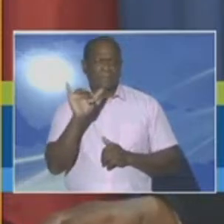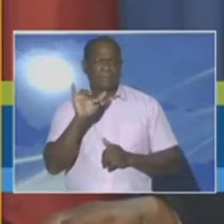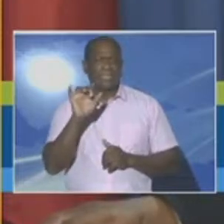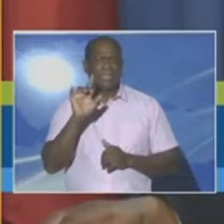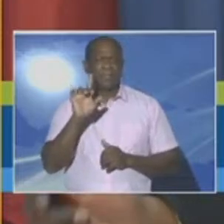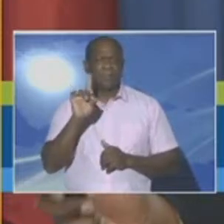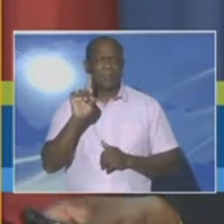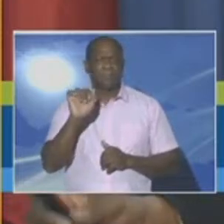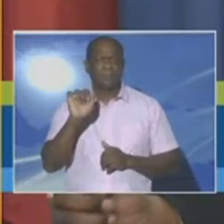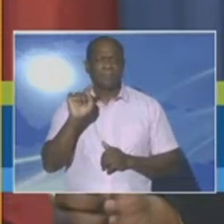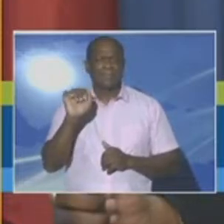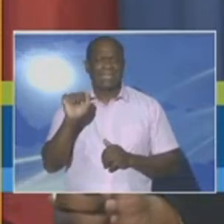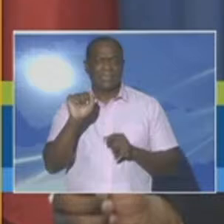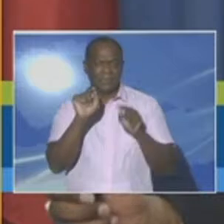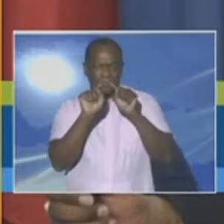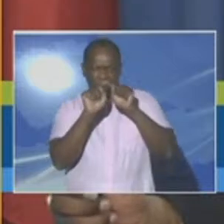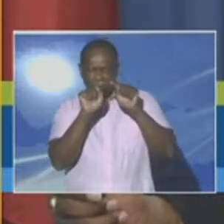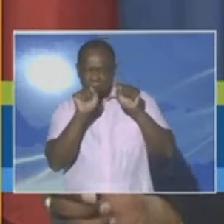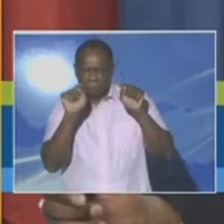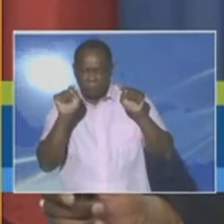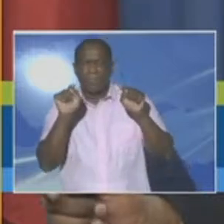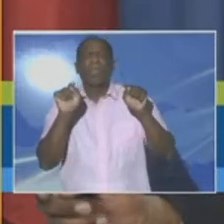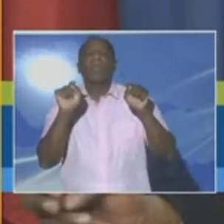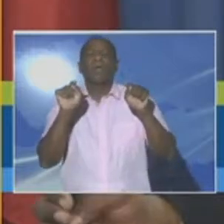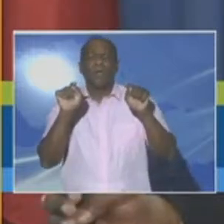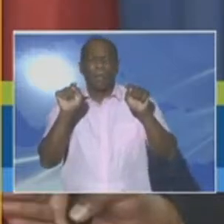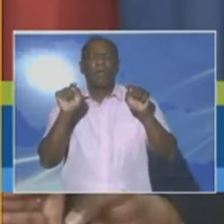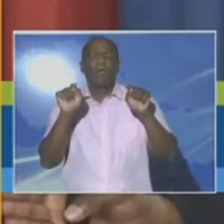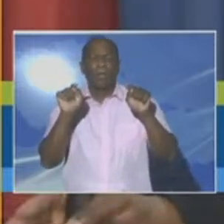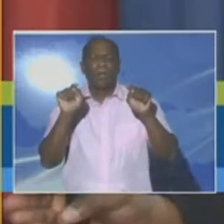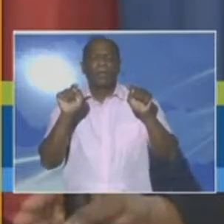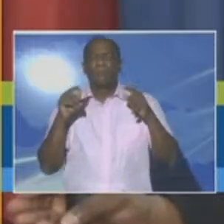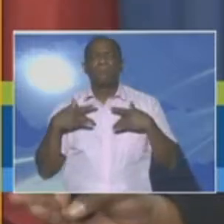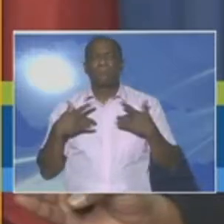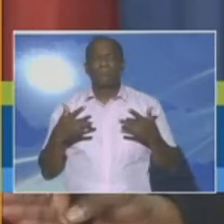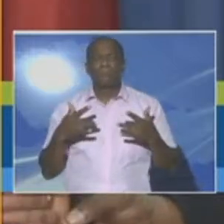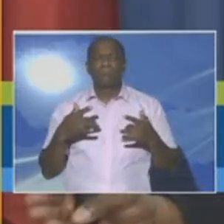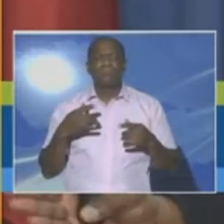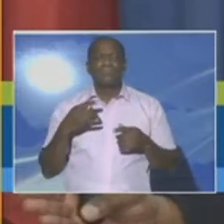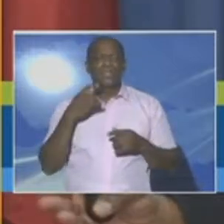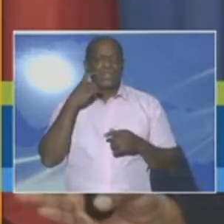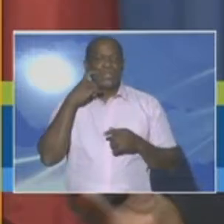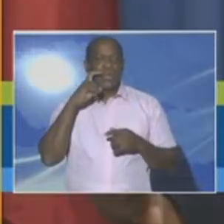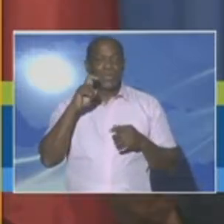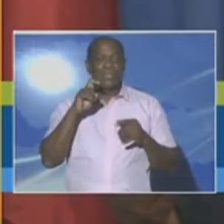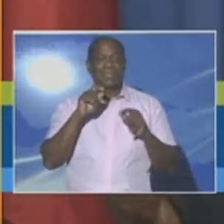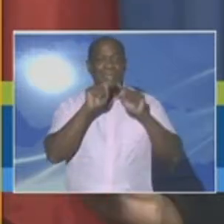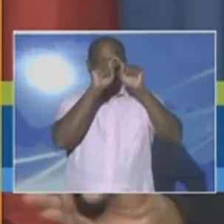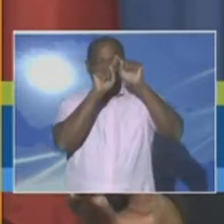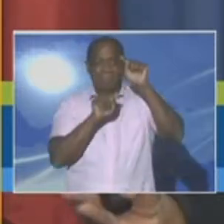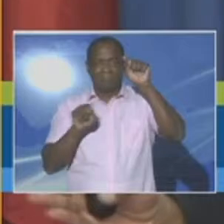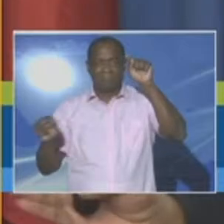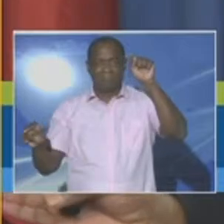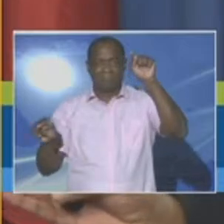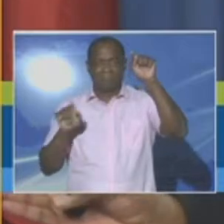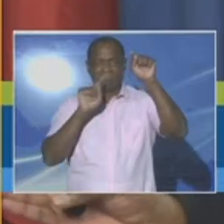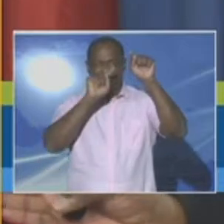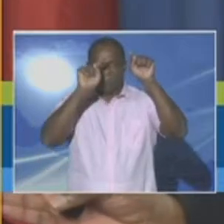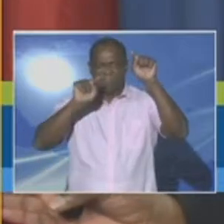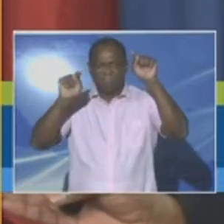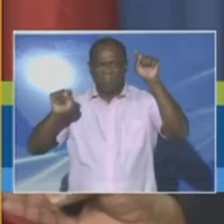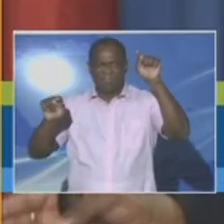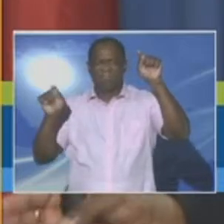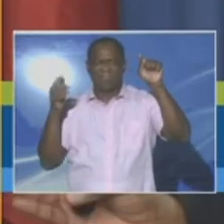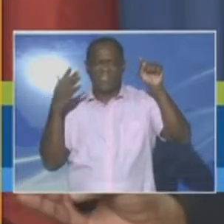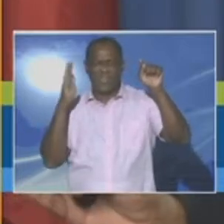is as follows. If we look at our now quite familiar epi curve, we see that the bars over to the right-hand